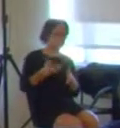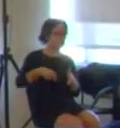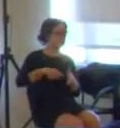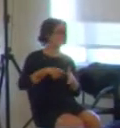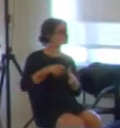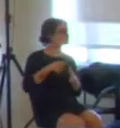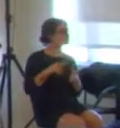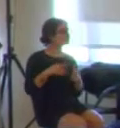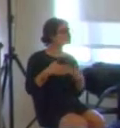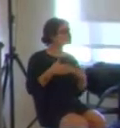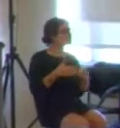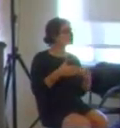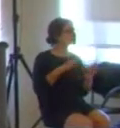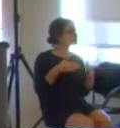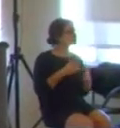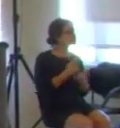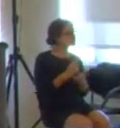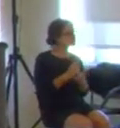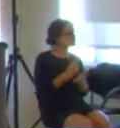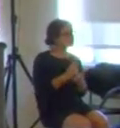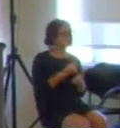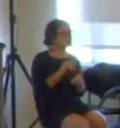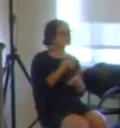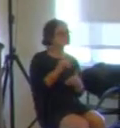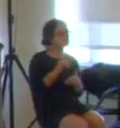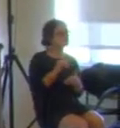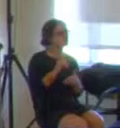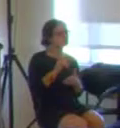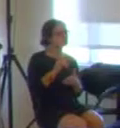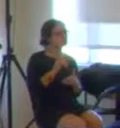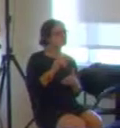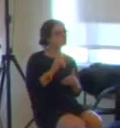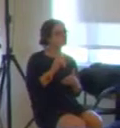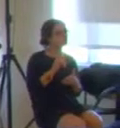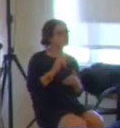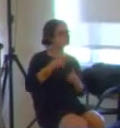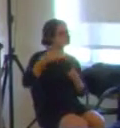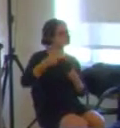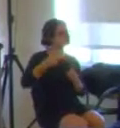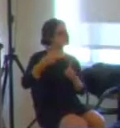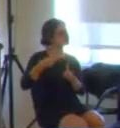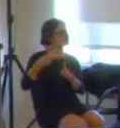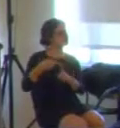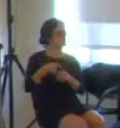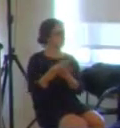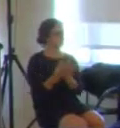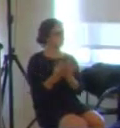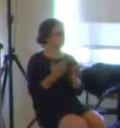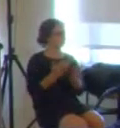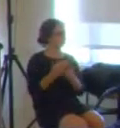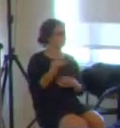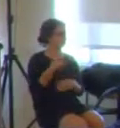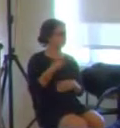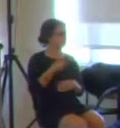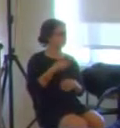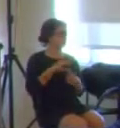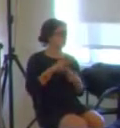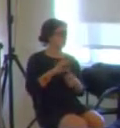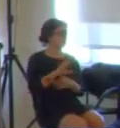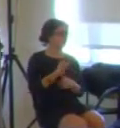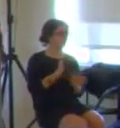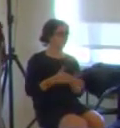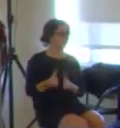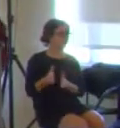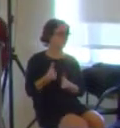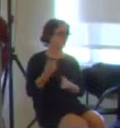guide the focus of the treatment and also the particular array of services and needs that are part of their care